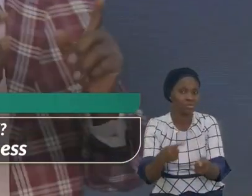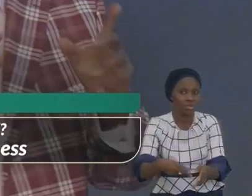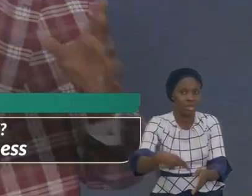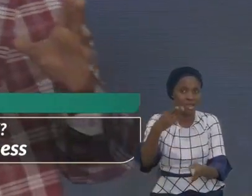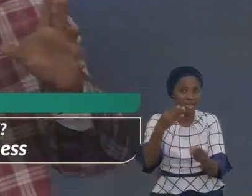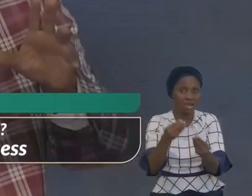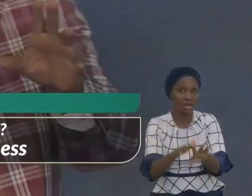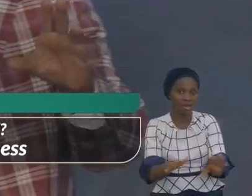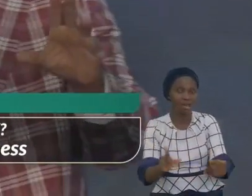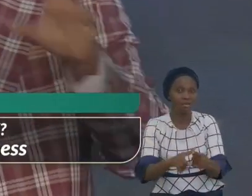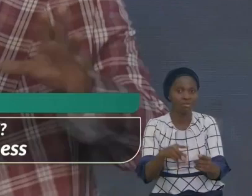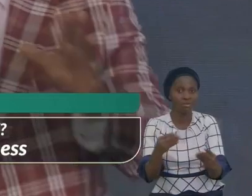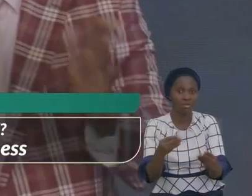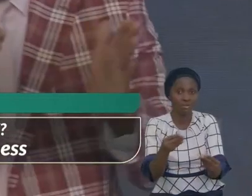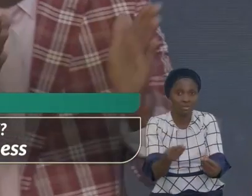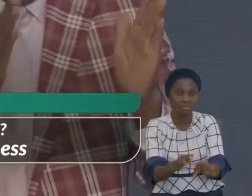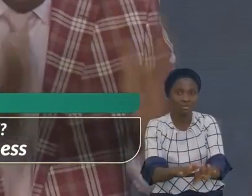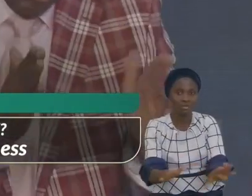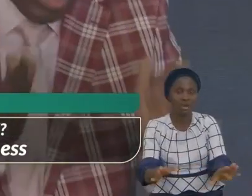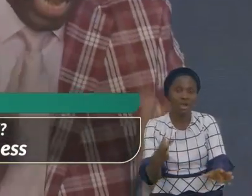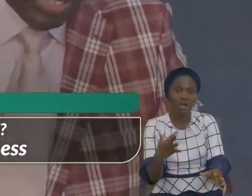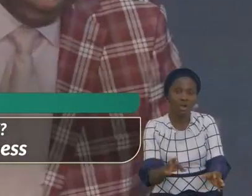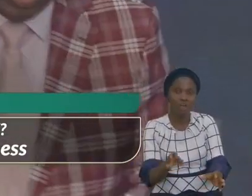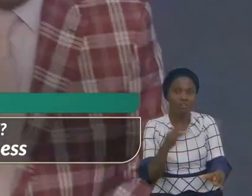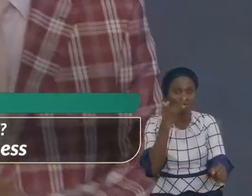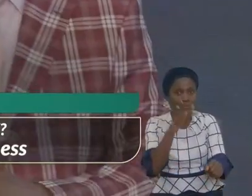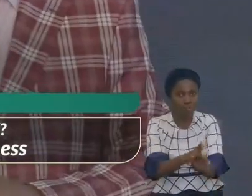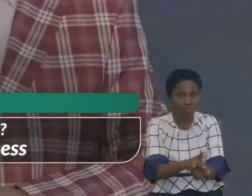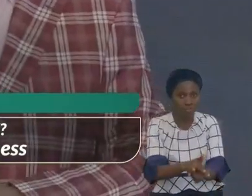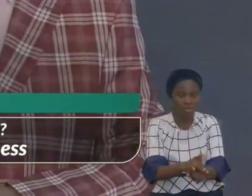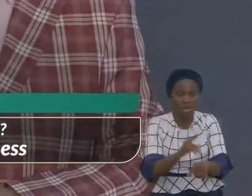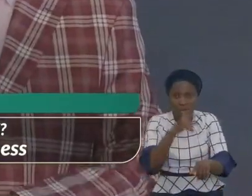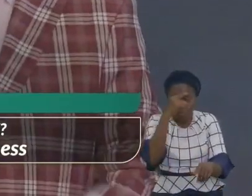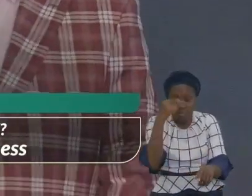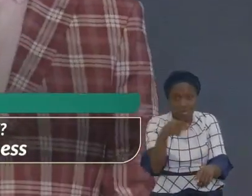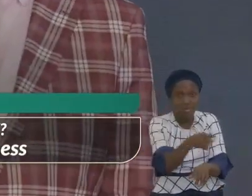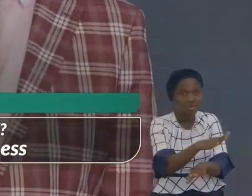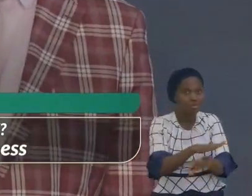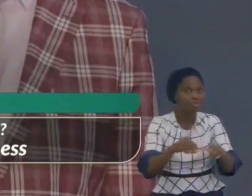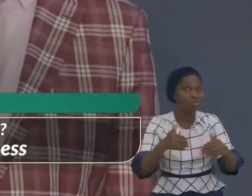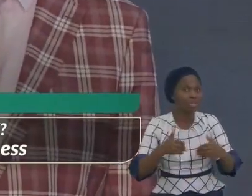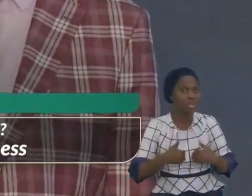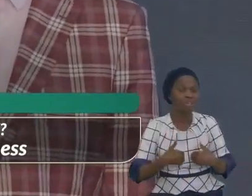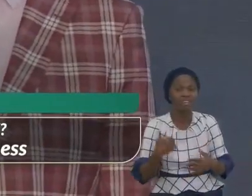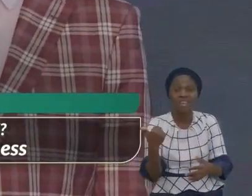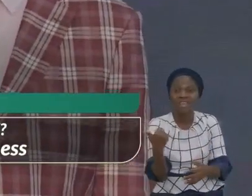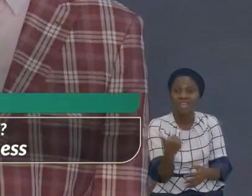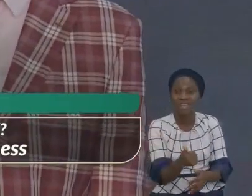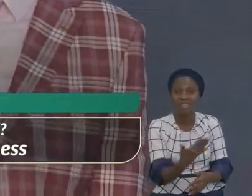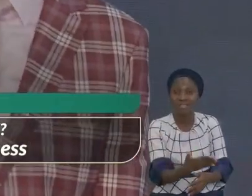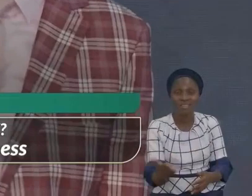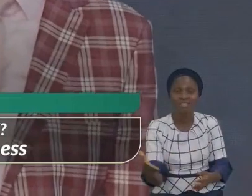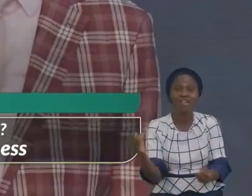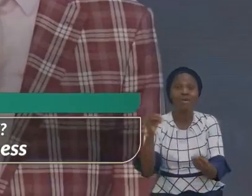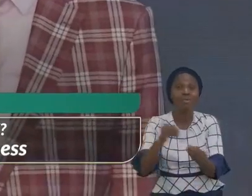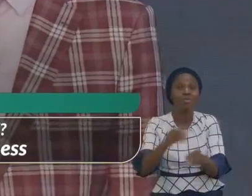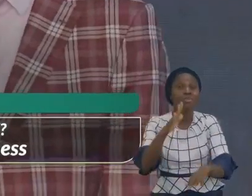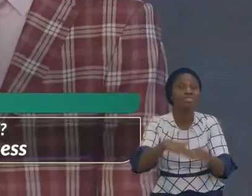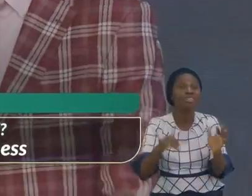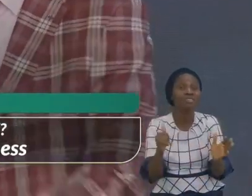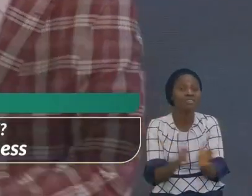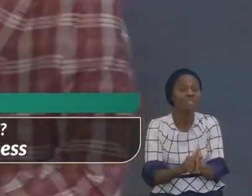didn't have anything more than that healing. We must add holiness to